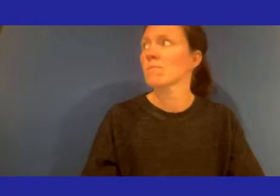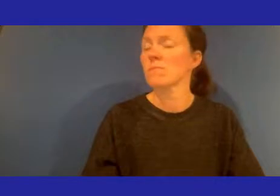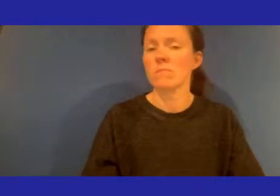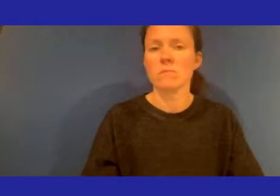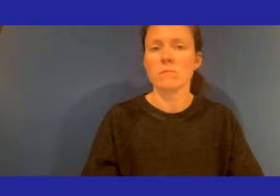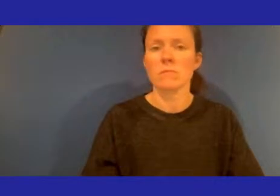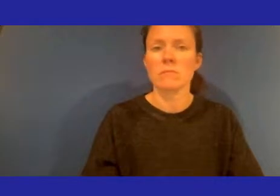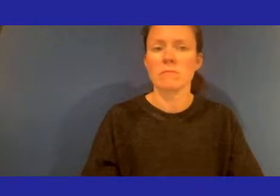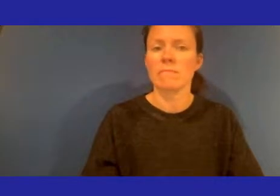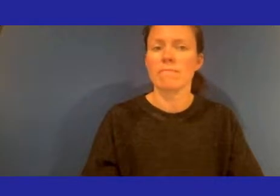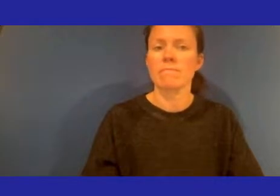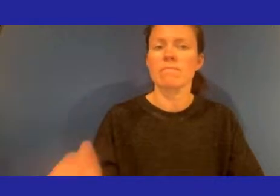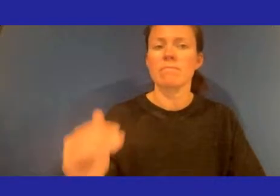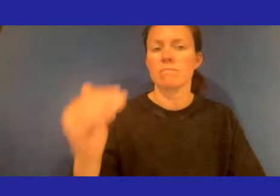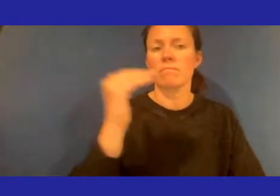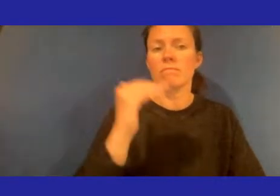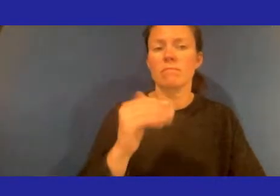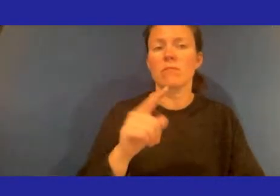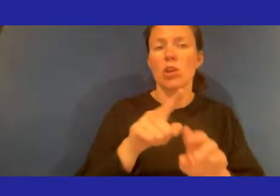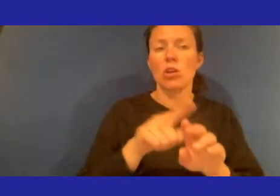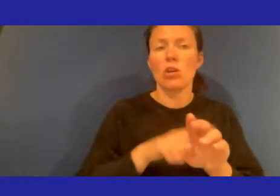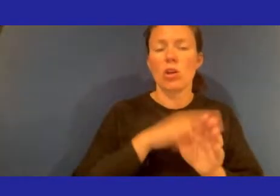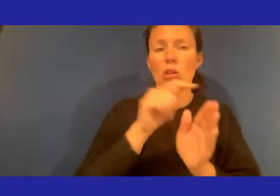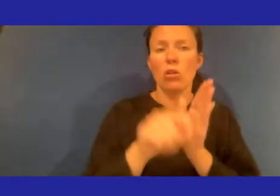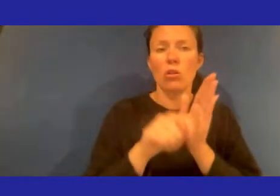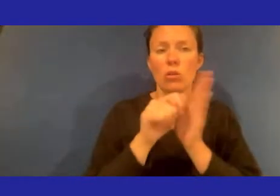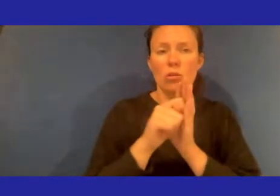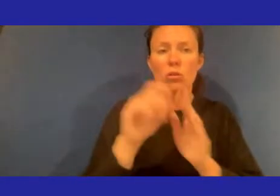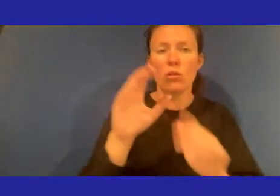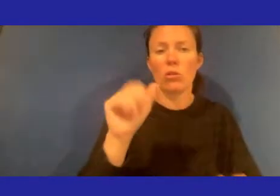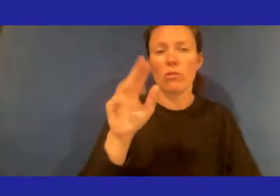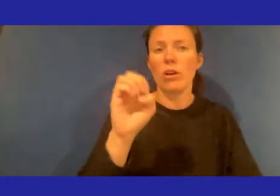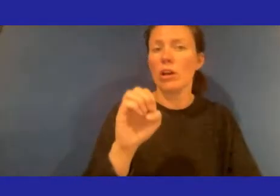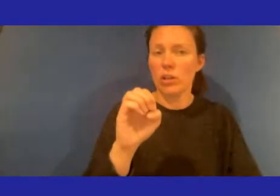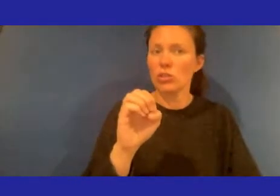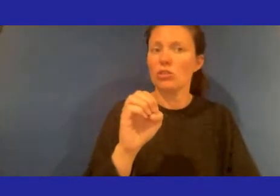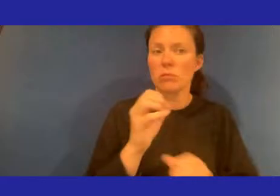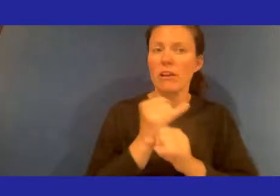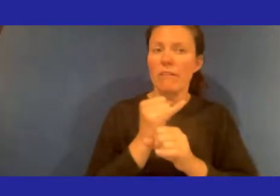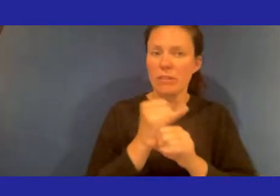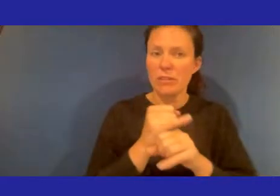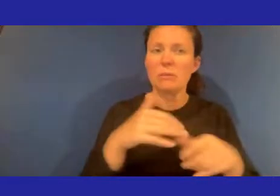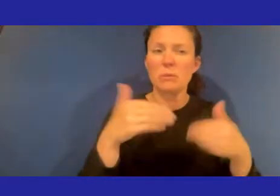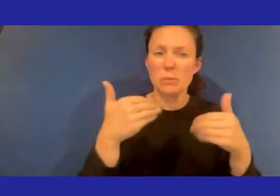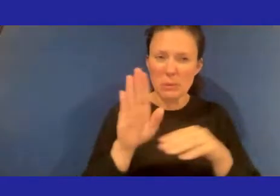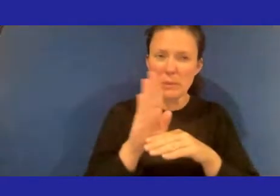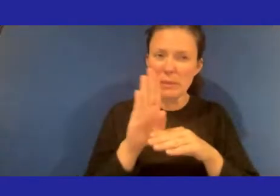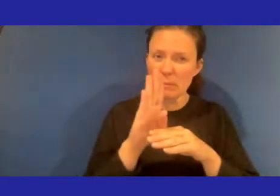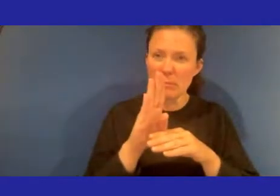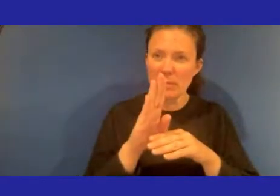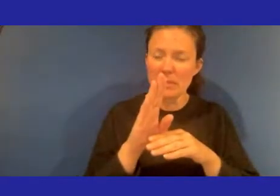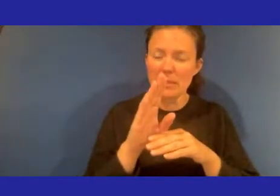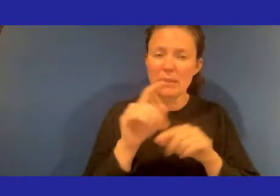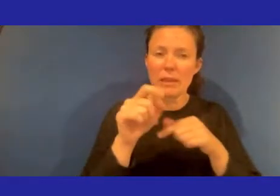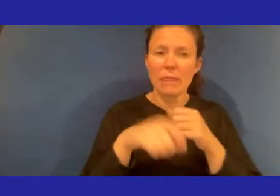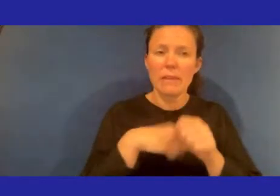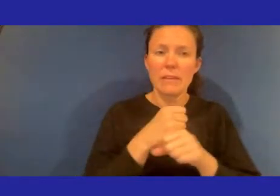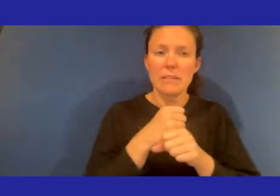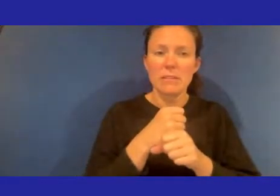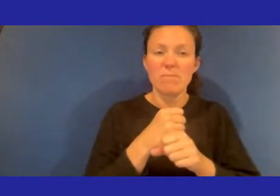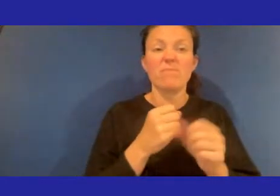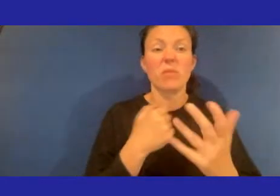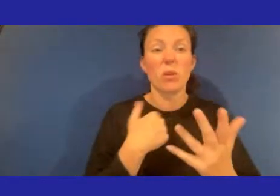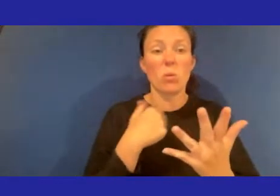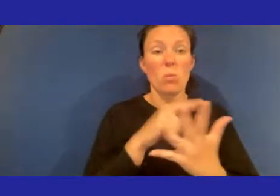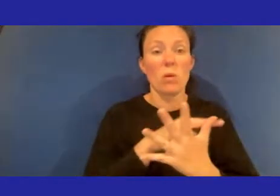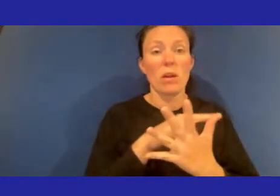So our long-term care facilities have been very busy this year, and they have been designated, all 5 of them, in